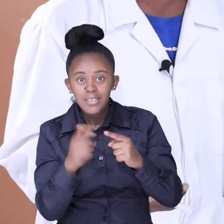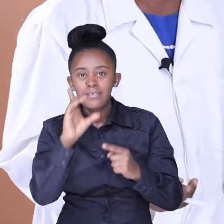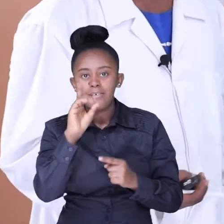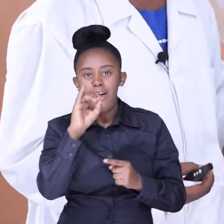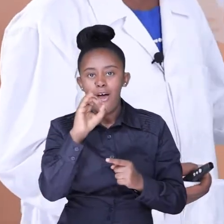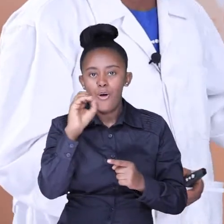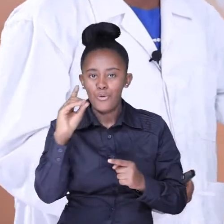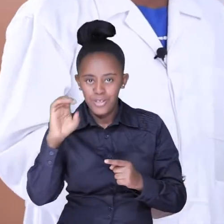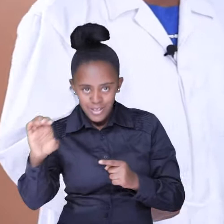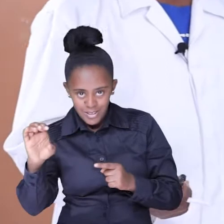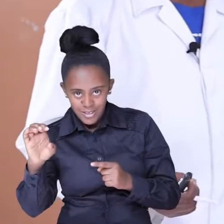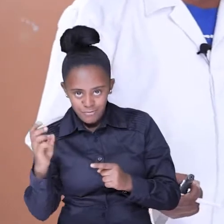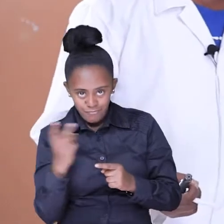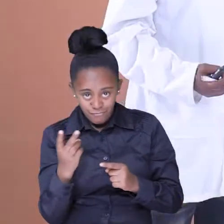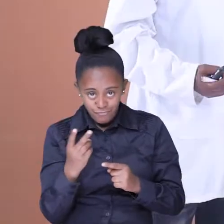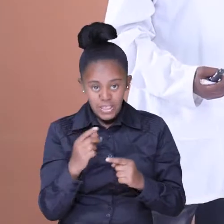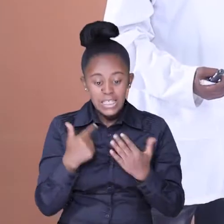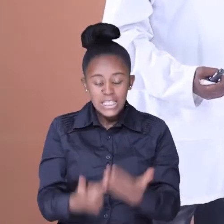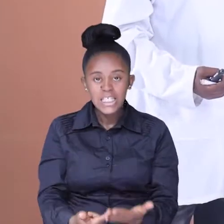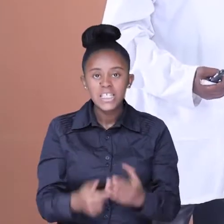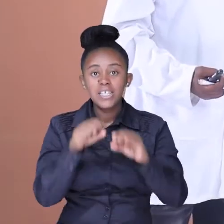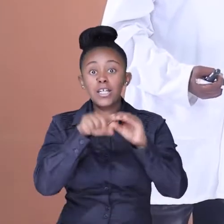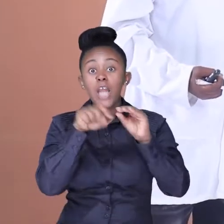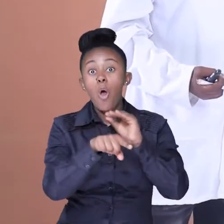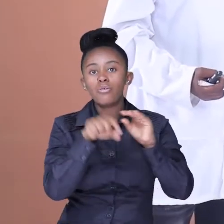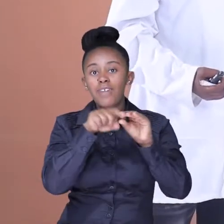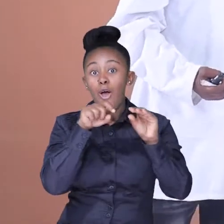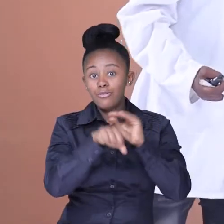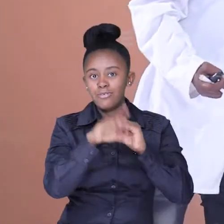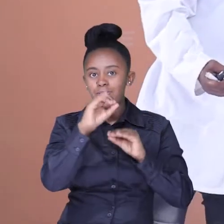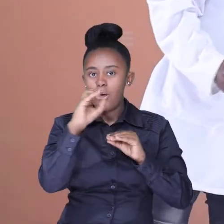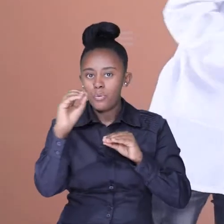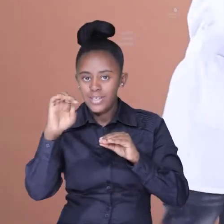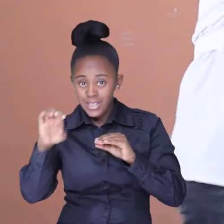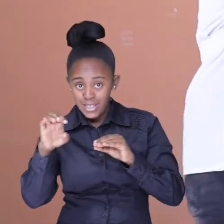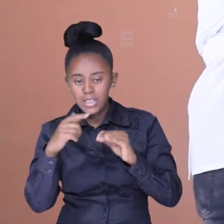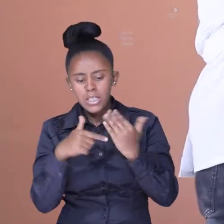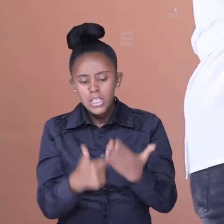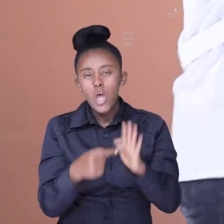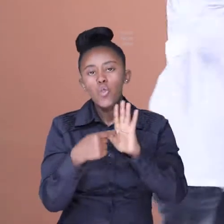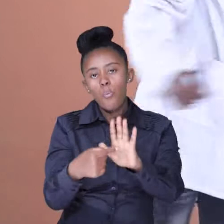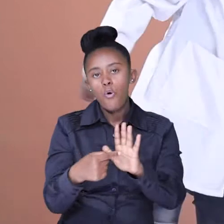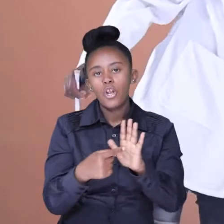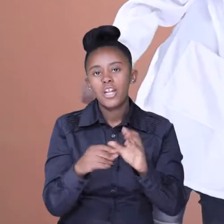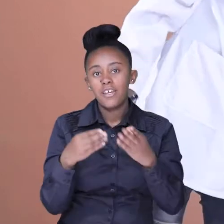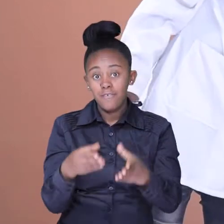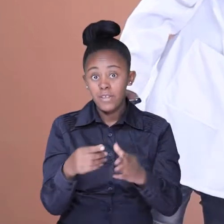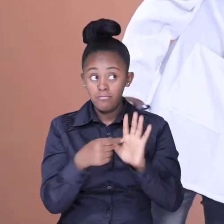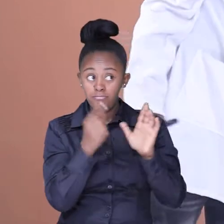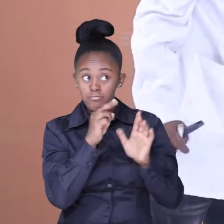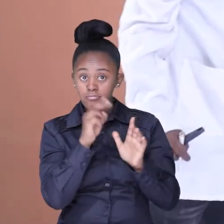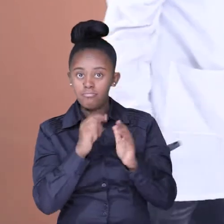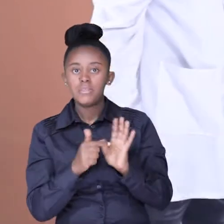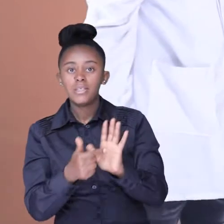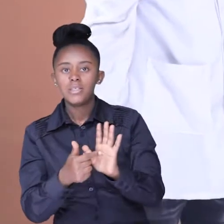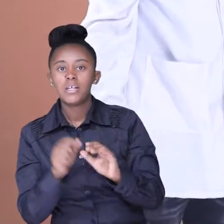diode. So this is the device for a diode. This is a symbol given for a diode. This is a symbol given